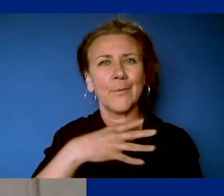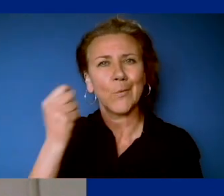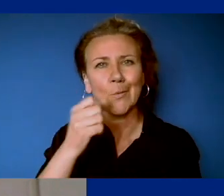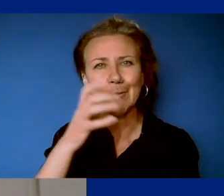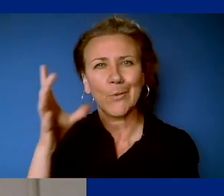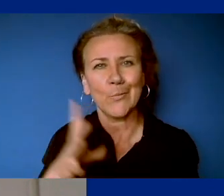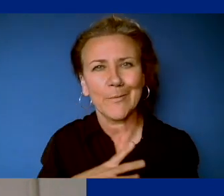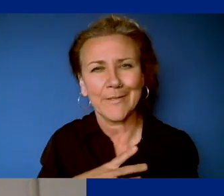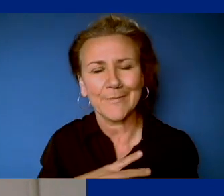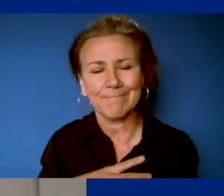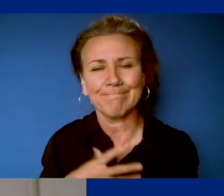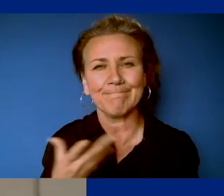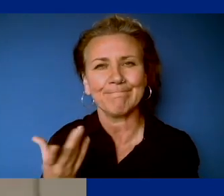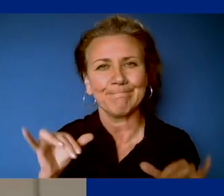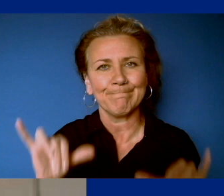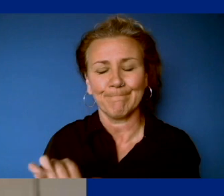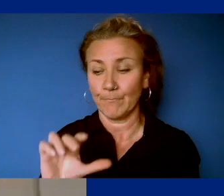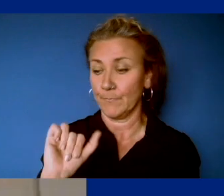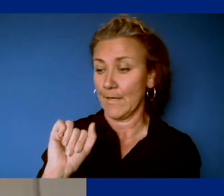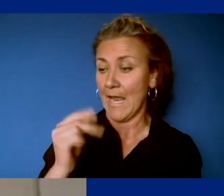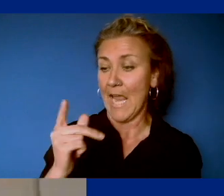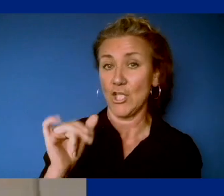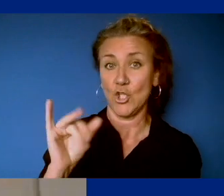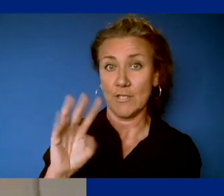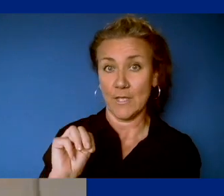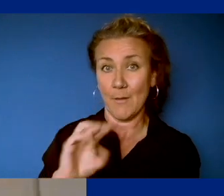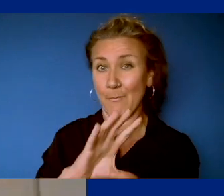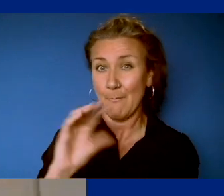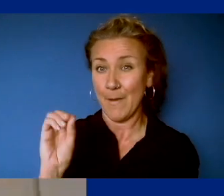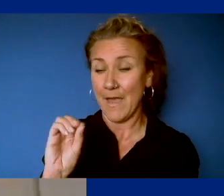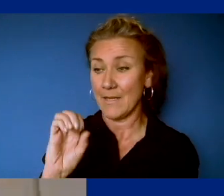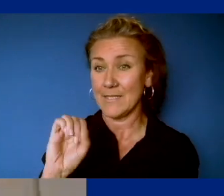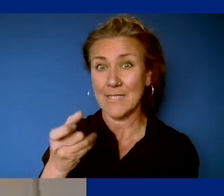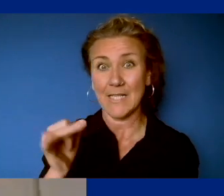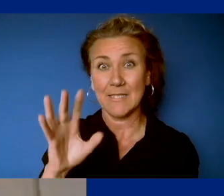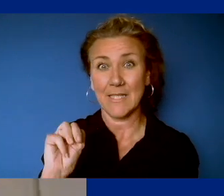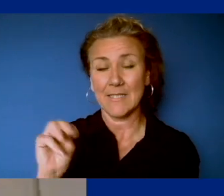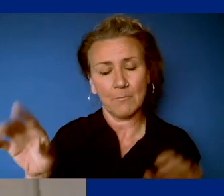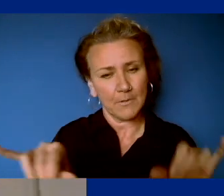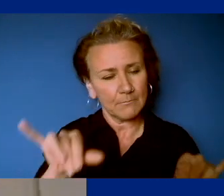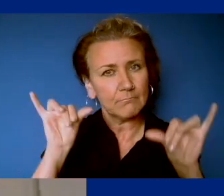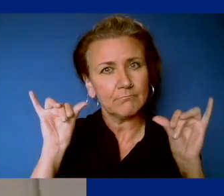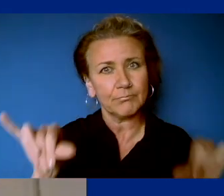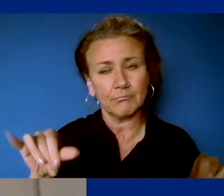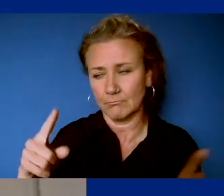women. Ageism and the sexism it often intersects with is old